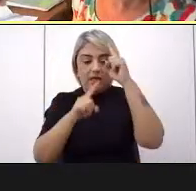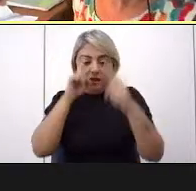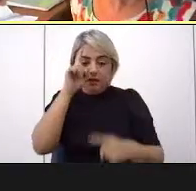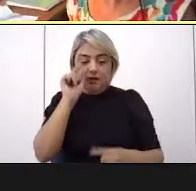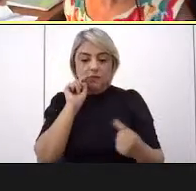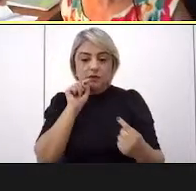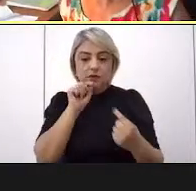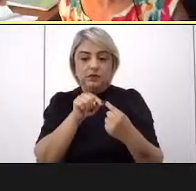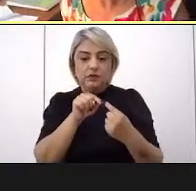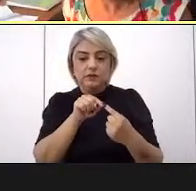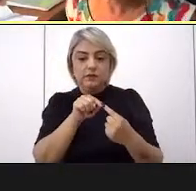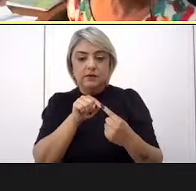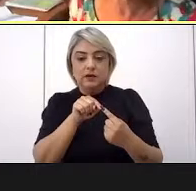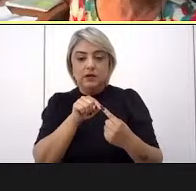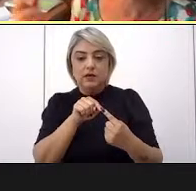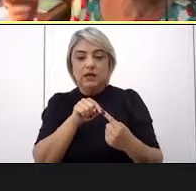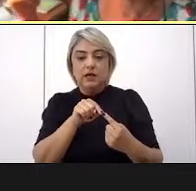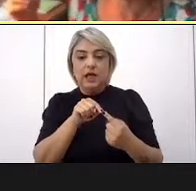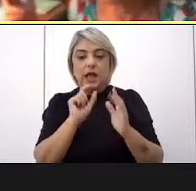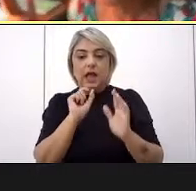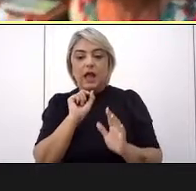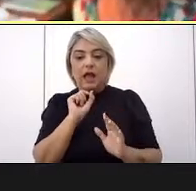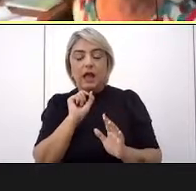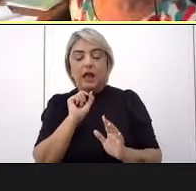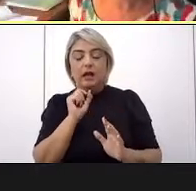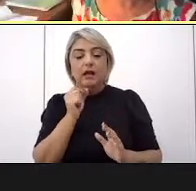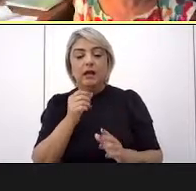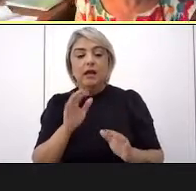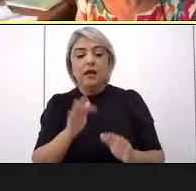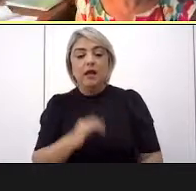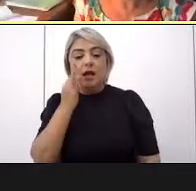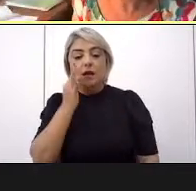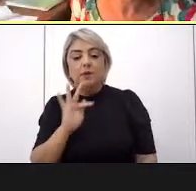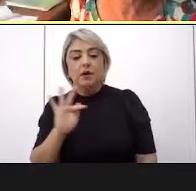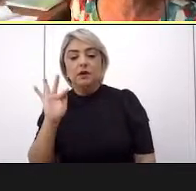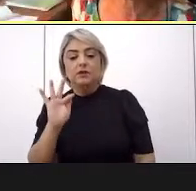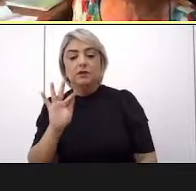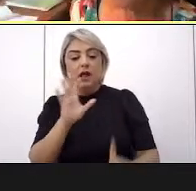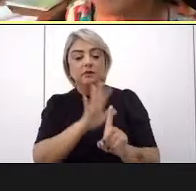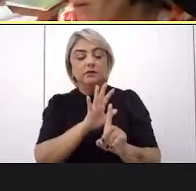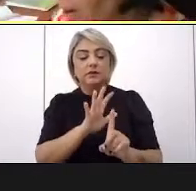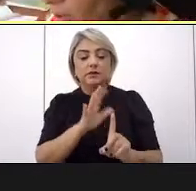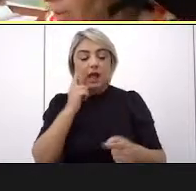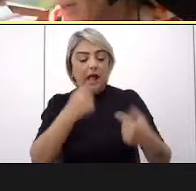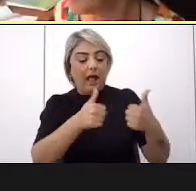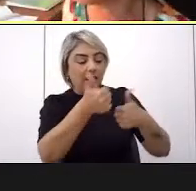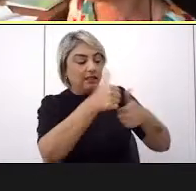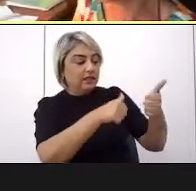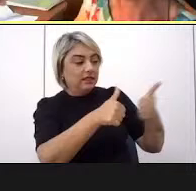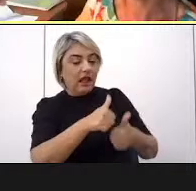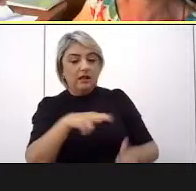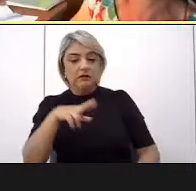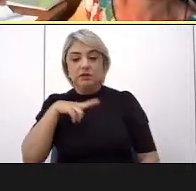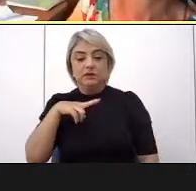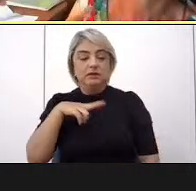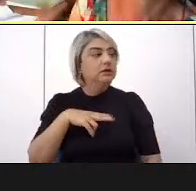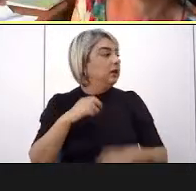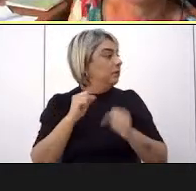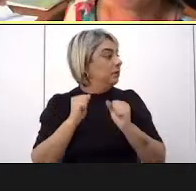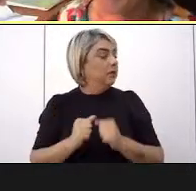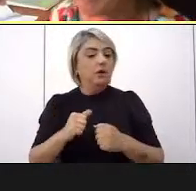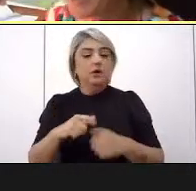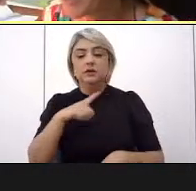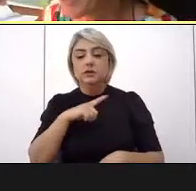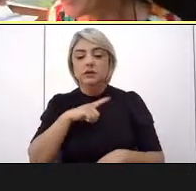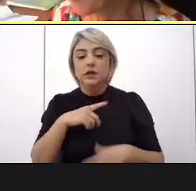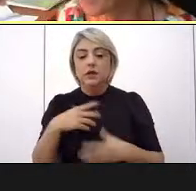French approach of public policies, so-called cognitive analysis of public policies, can bring a lot, at least in my opinion, to the